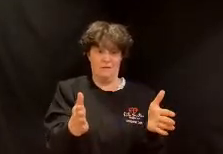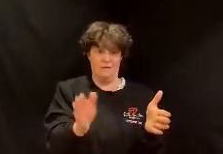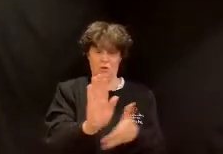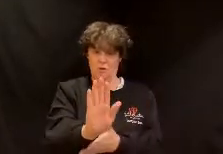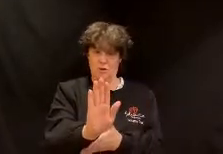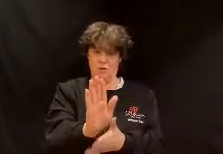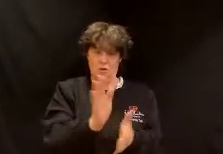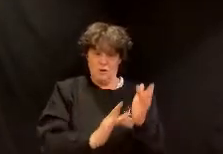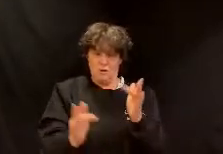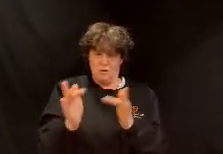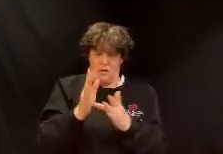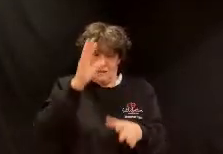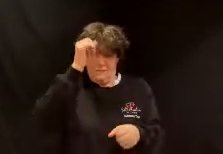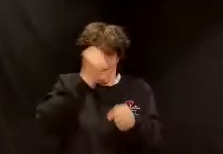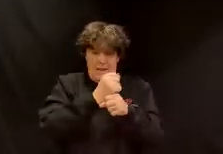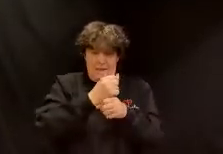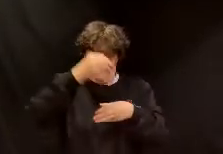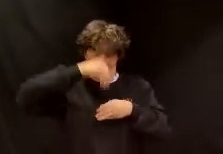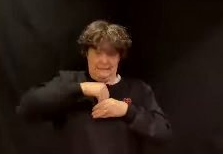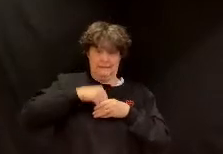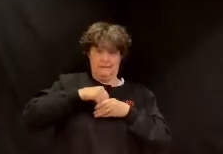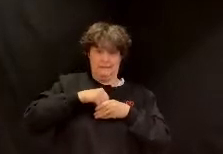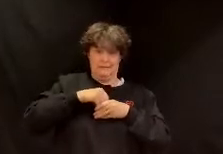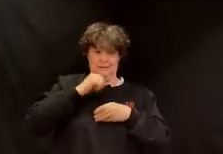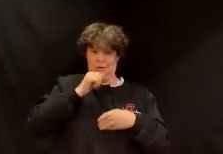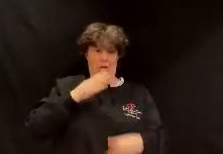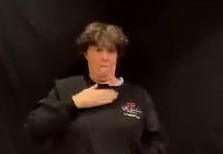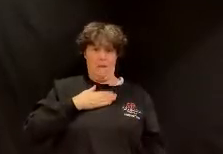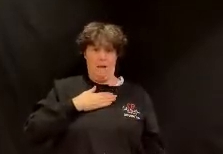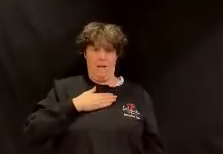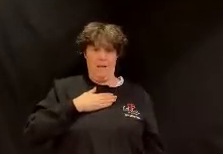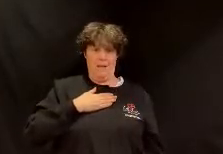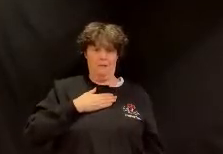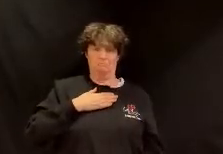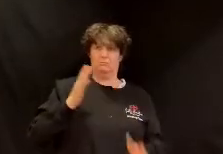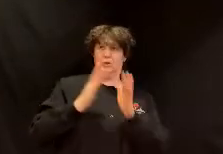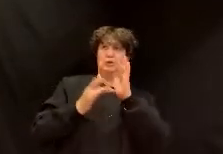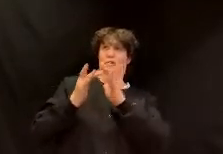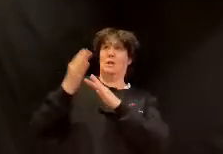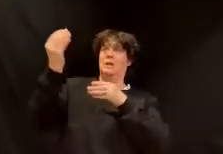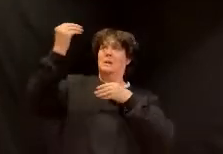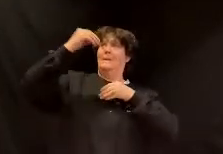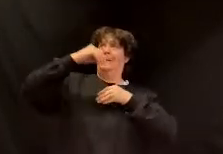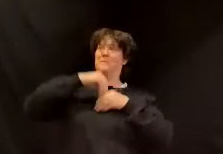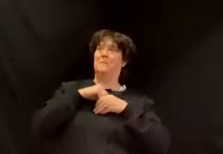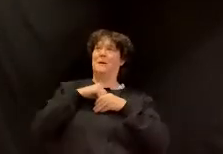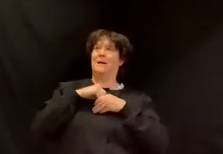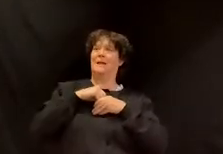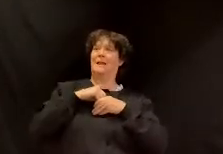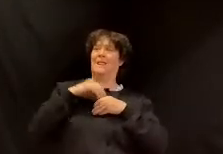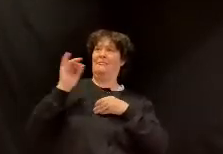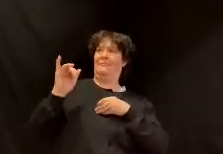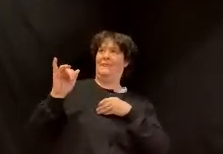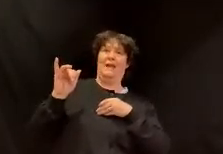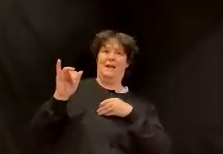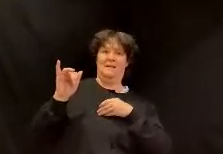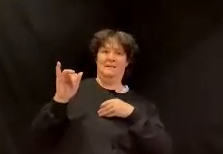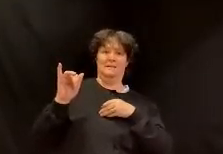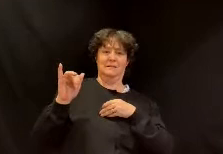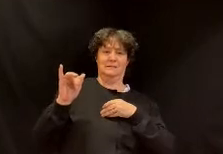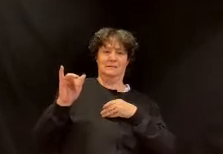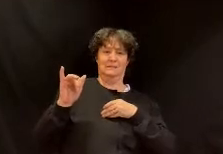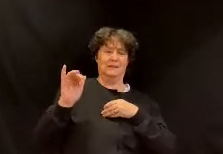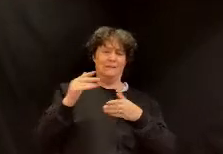It's Jesus' faith that's on the inside. It's not even your faith. It's Jesus' faith that's on the inside of you. Isn't that